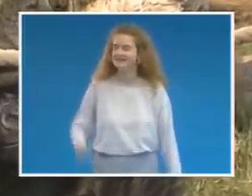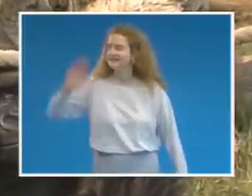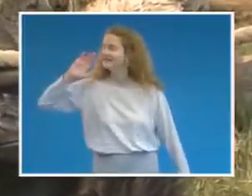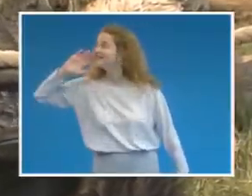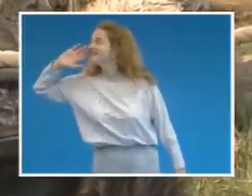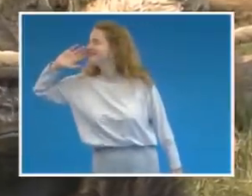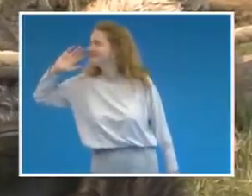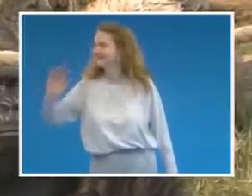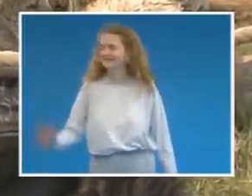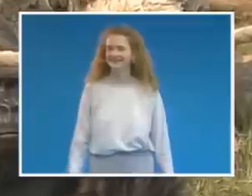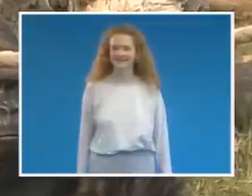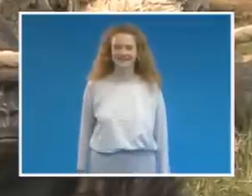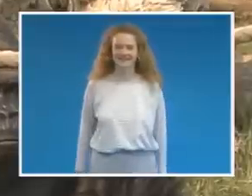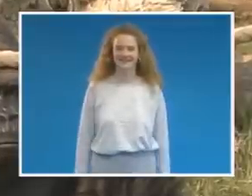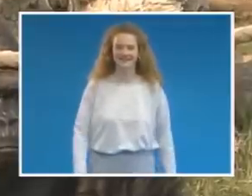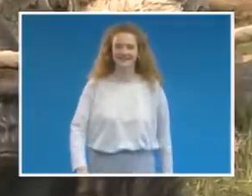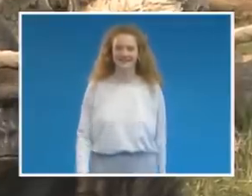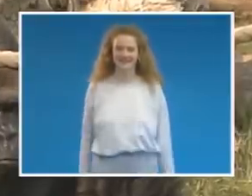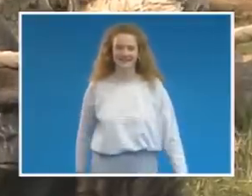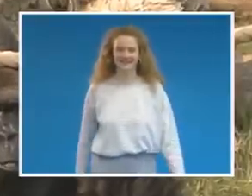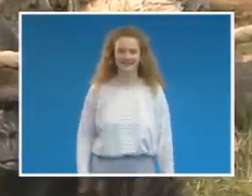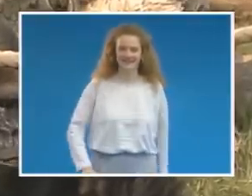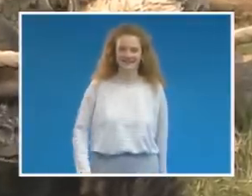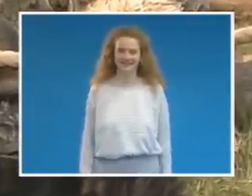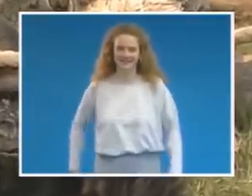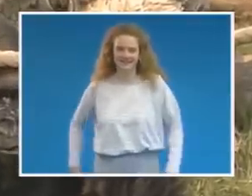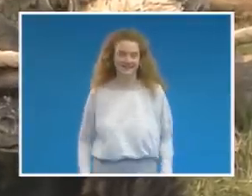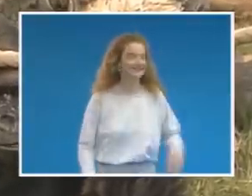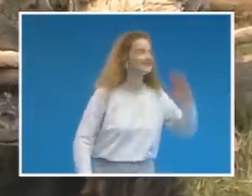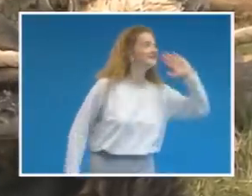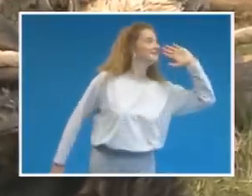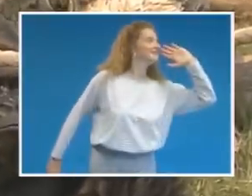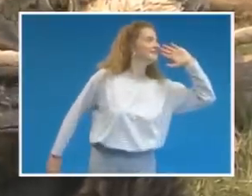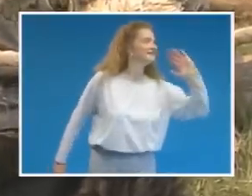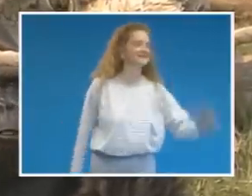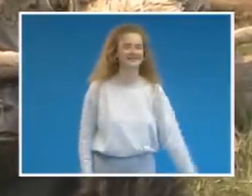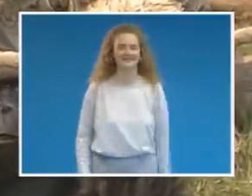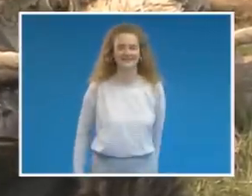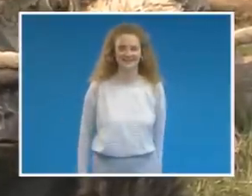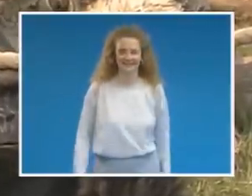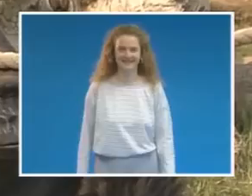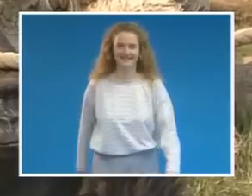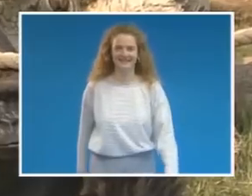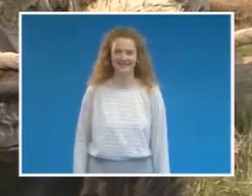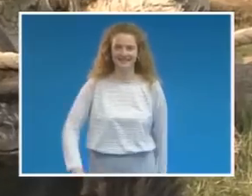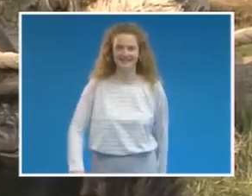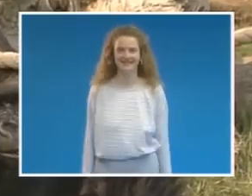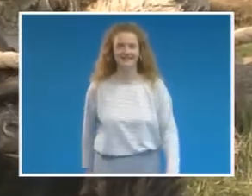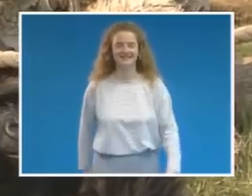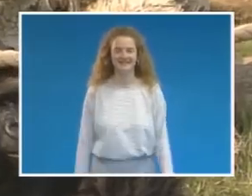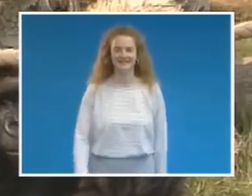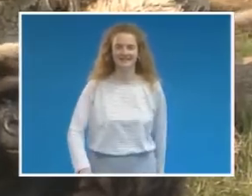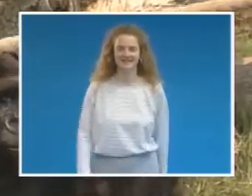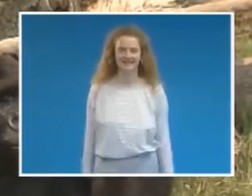know it, shout, we are! If you're happy and you know it, shout, we are! If you're